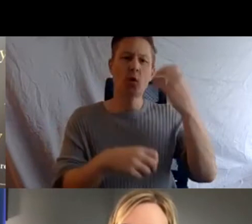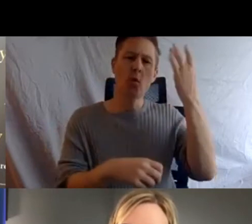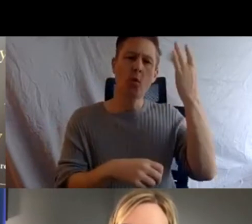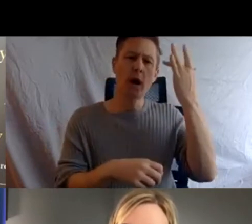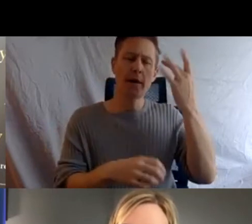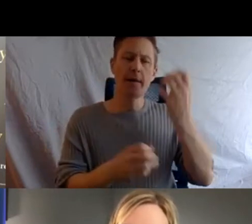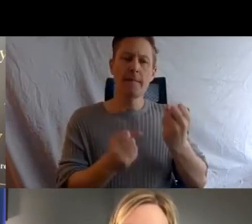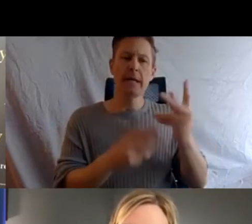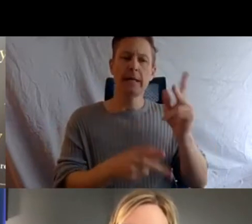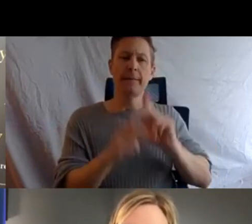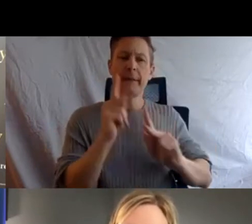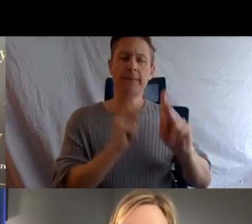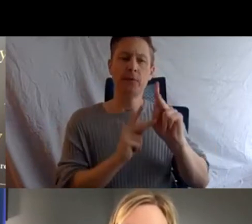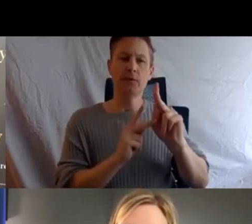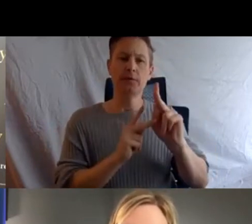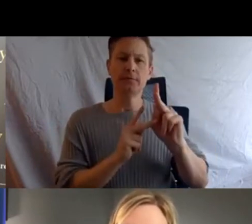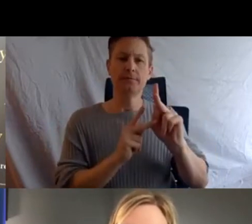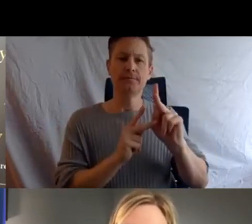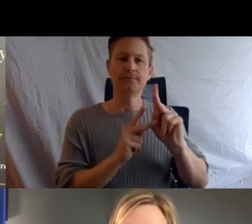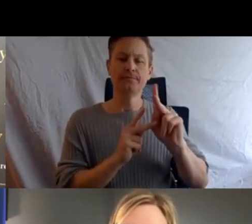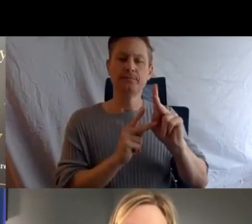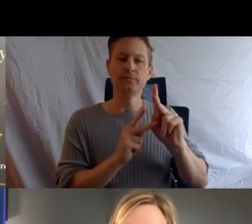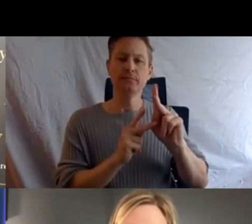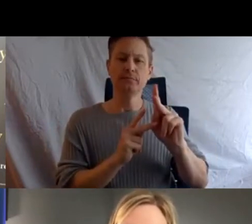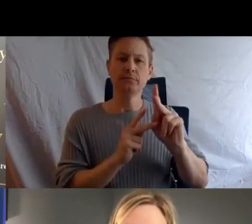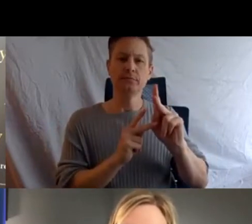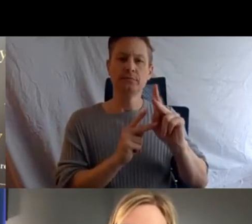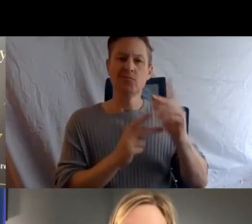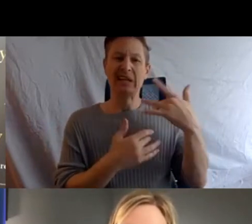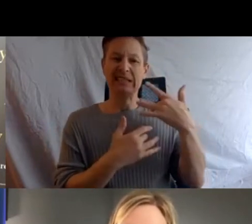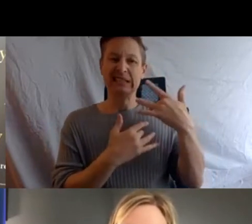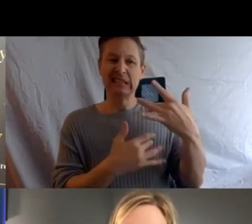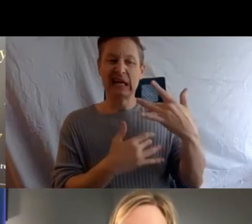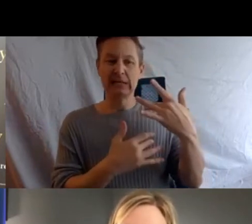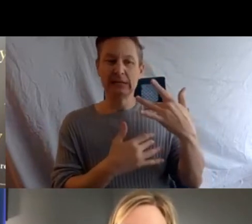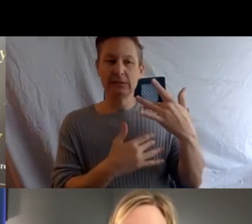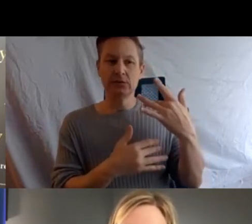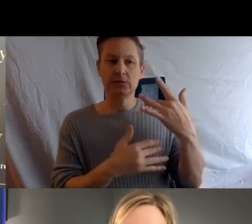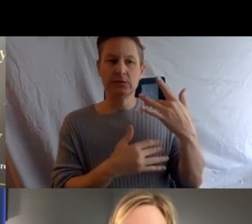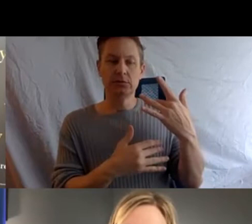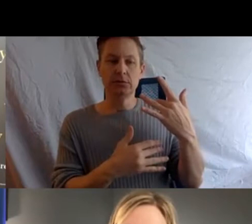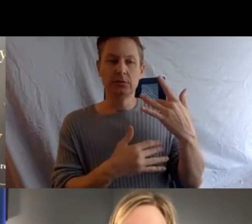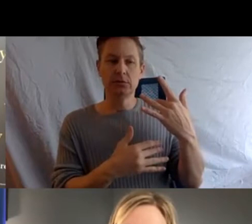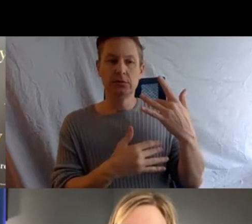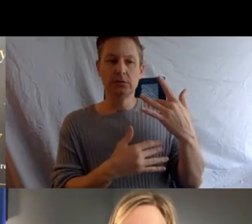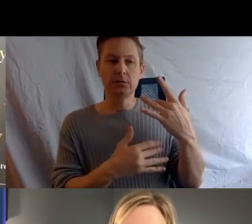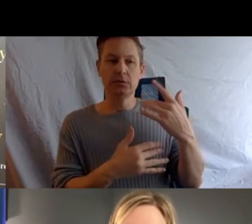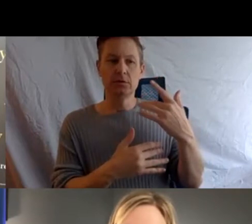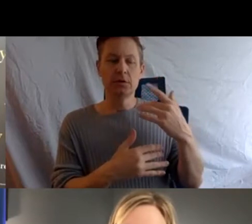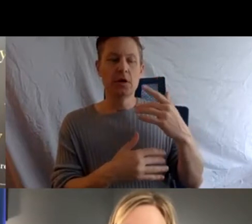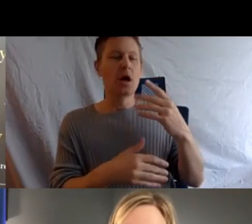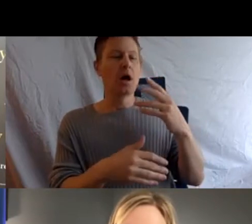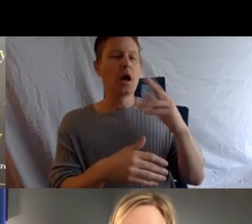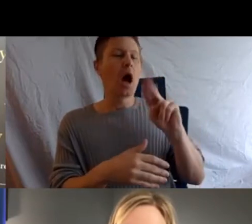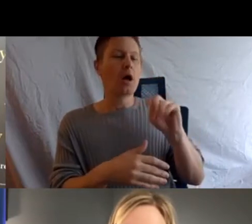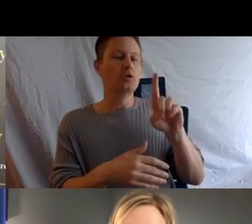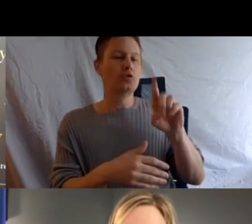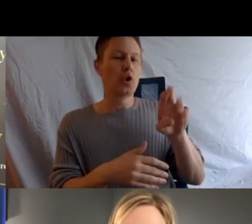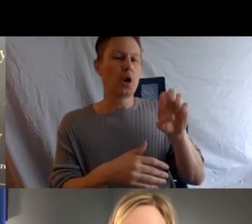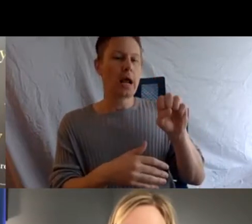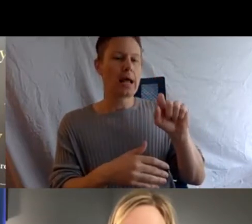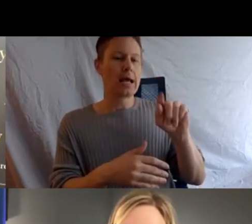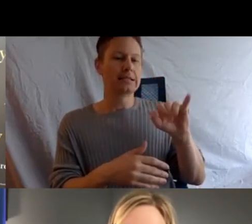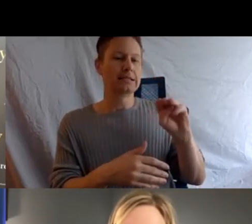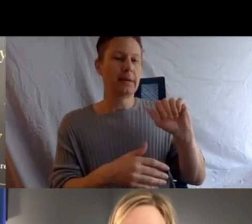of people, I think that people tend to underestimate what people like us